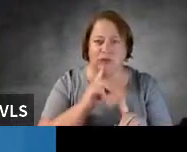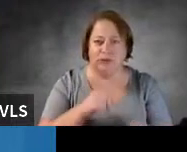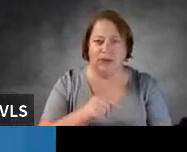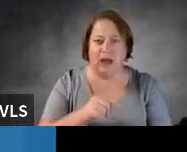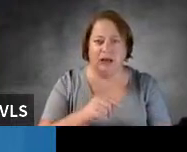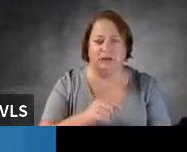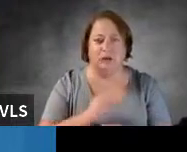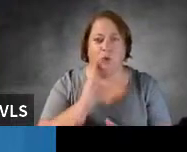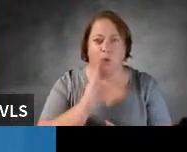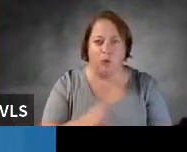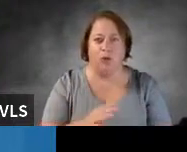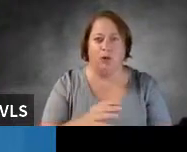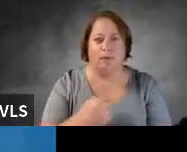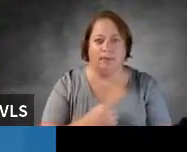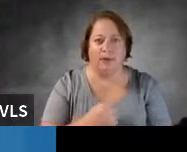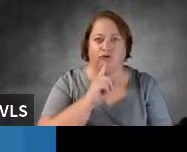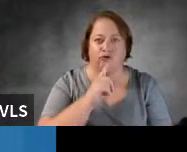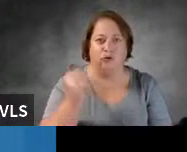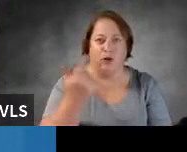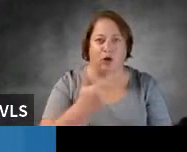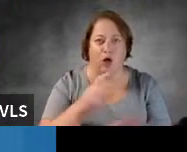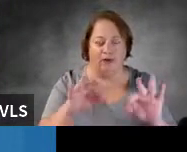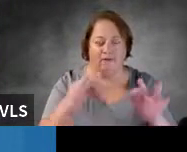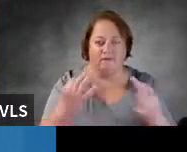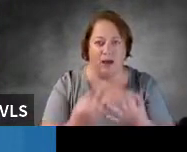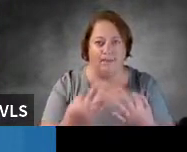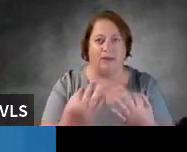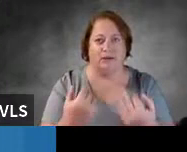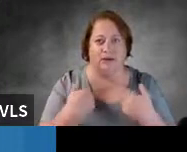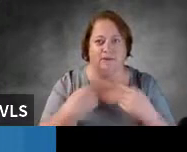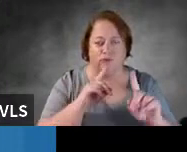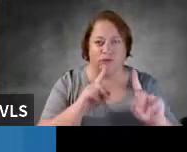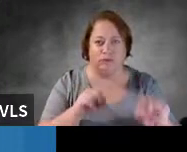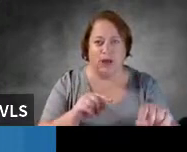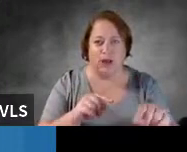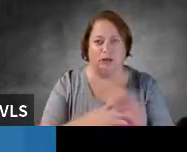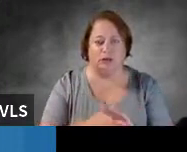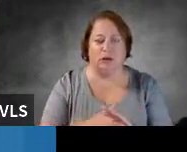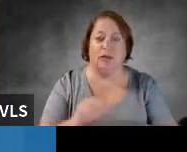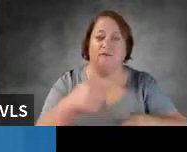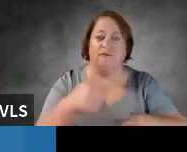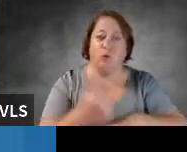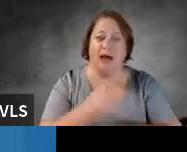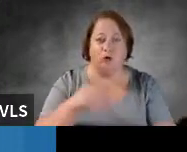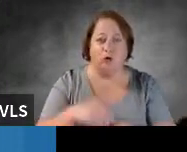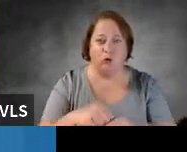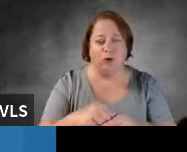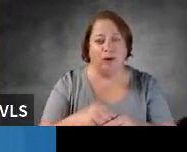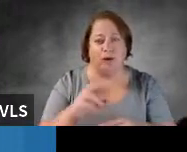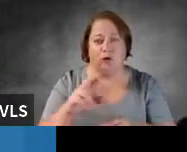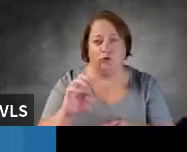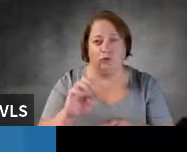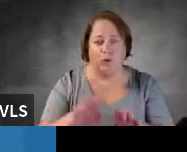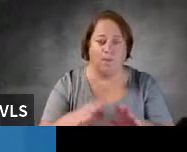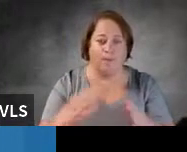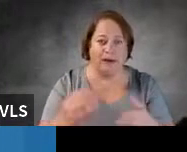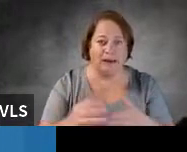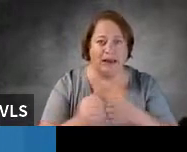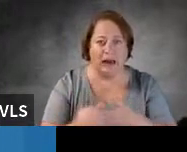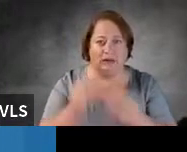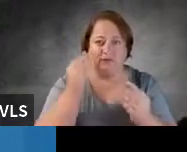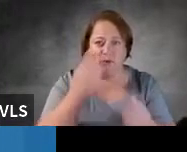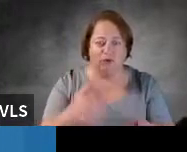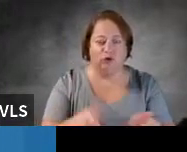will work to ensure that all families receive a response. The format included reopening guidance information, as well